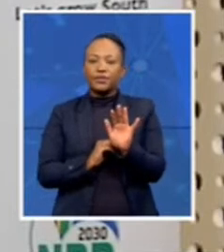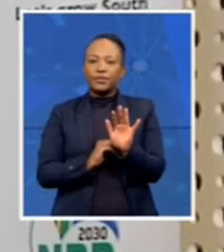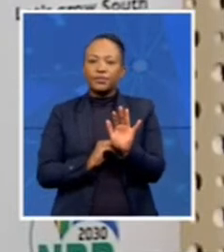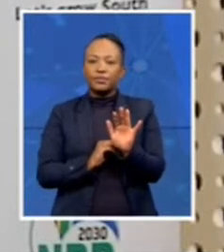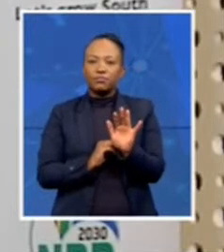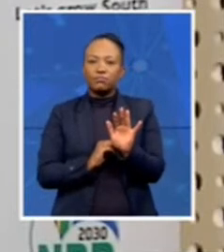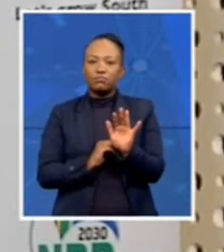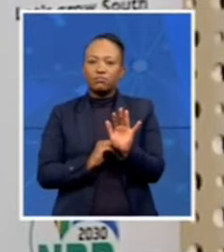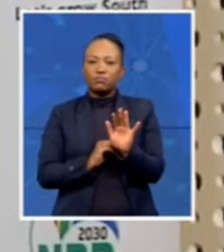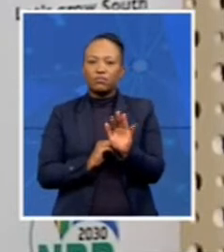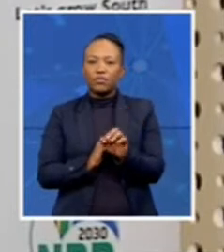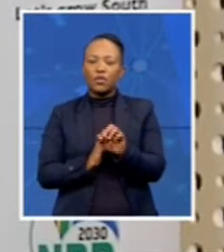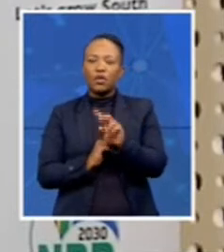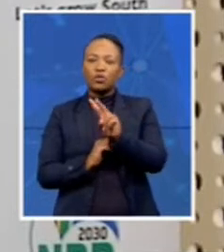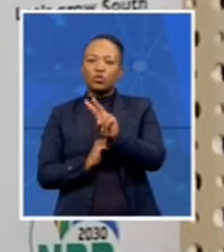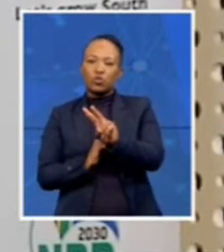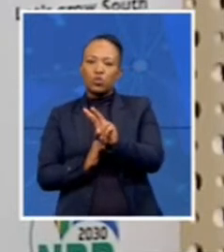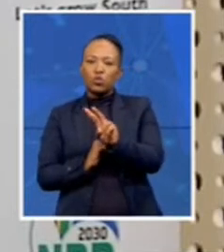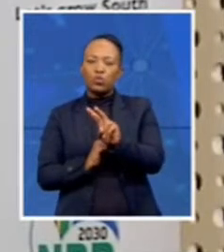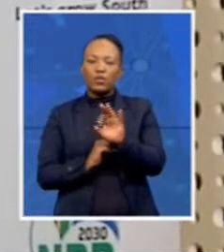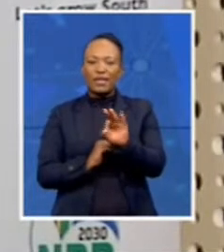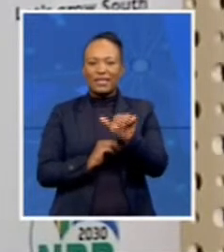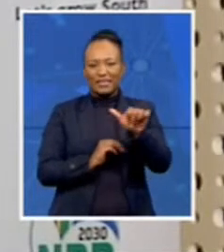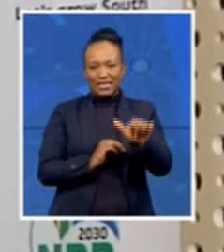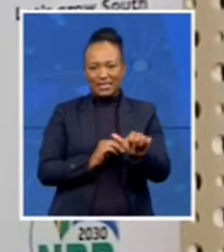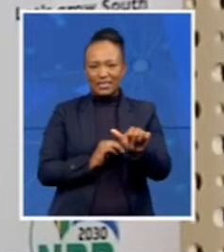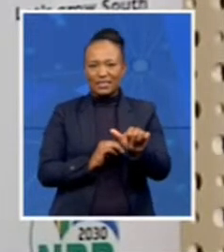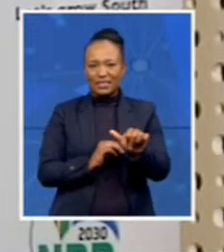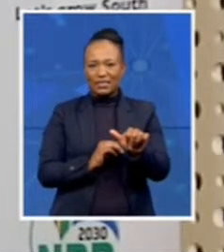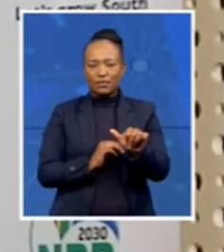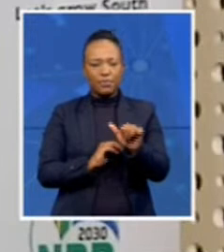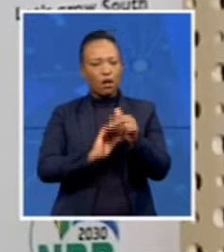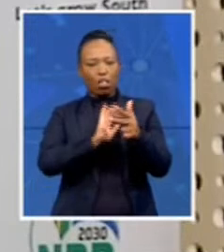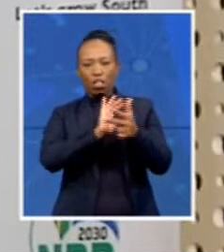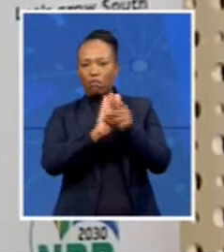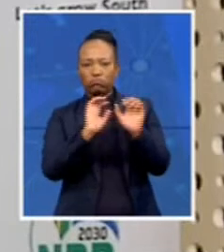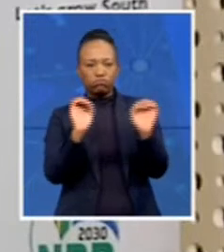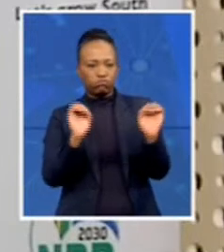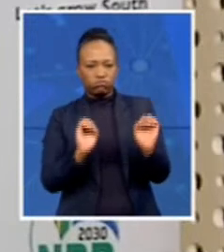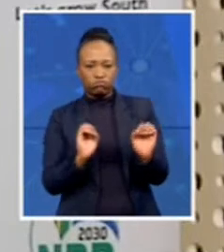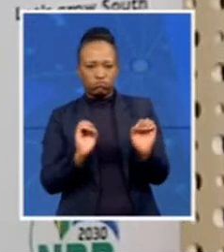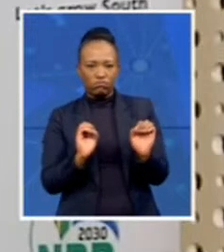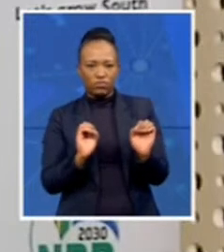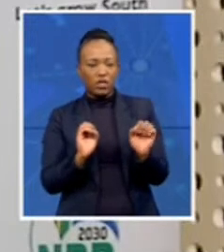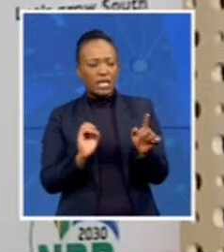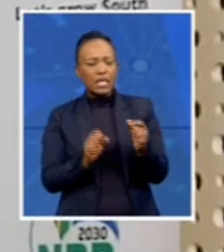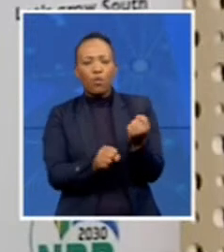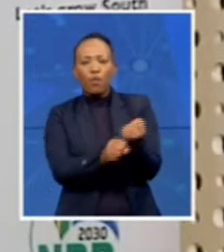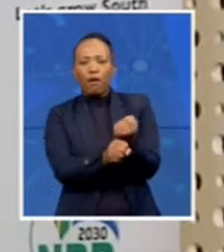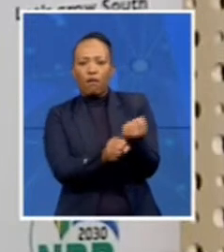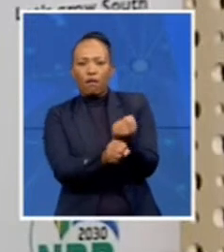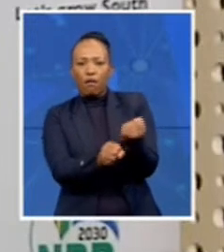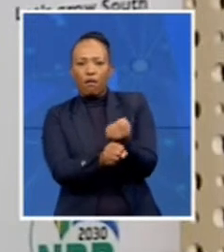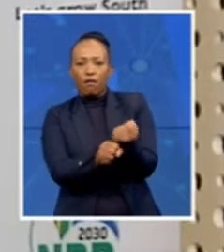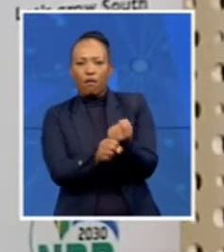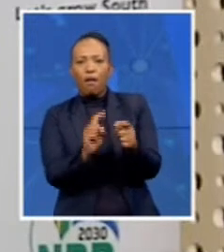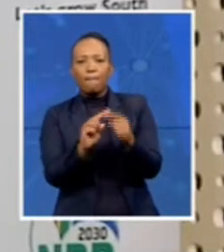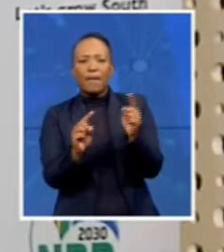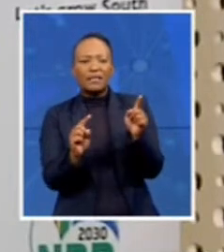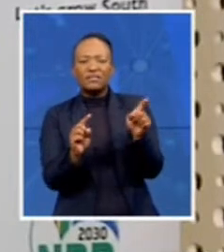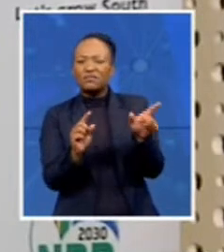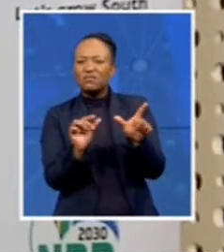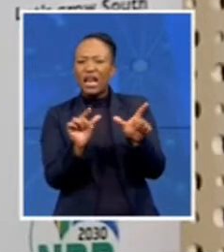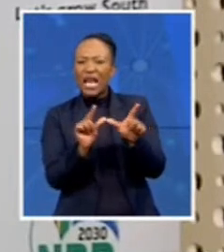236, that are unauthorized or operate under expired authorizations. This department